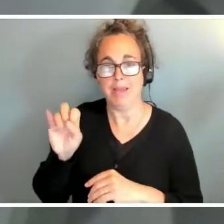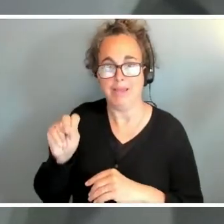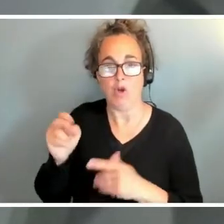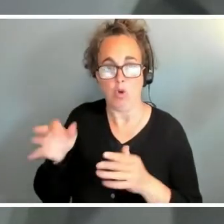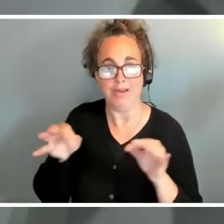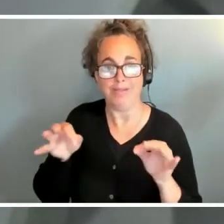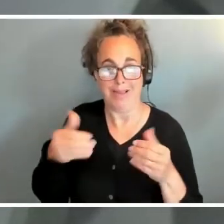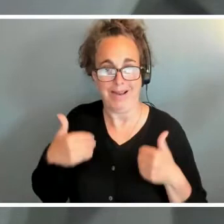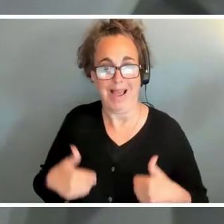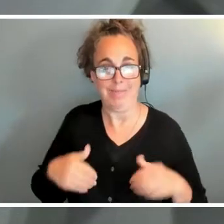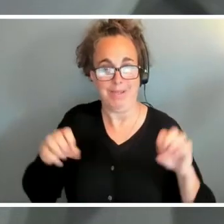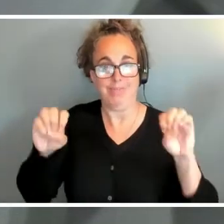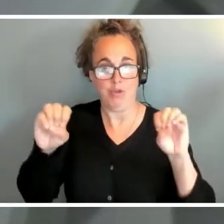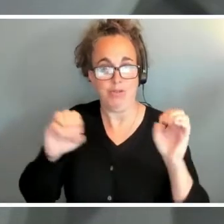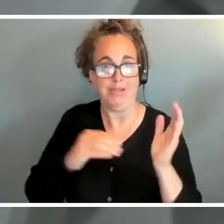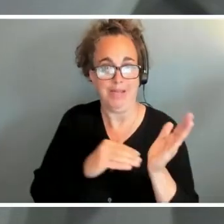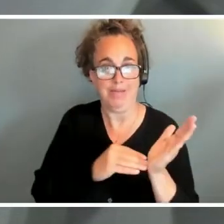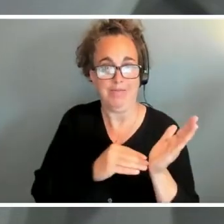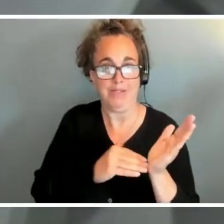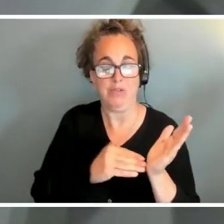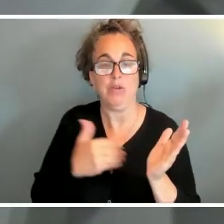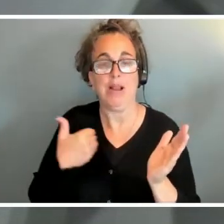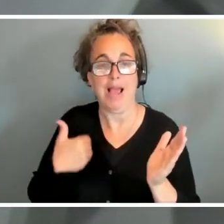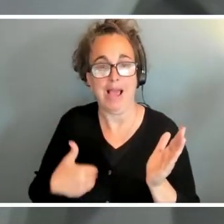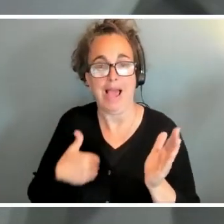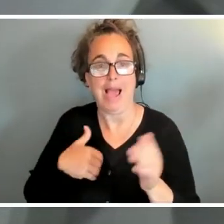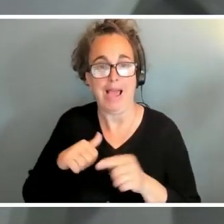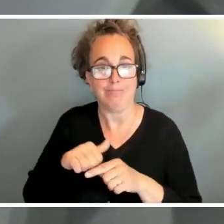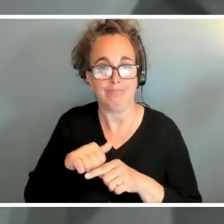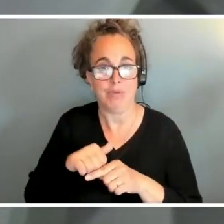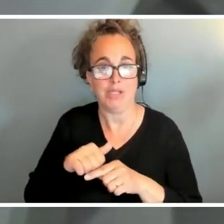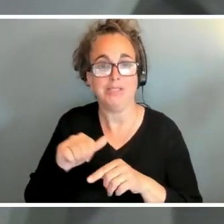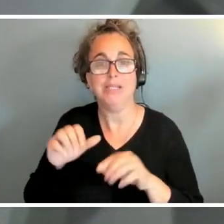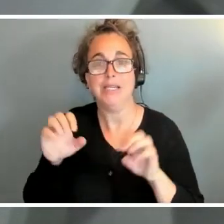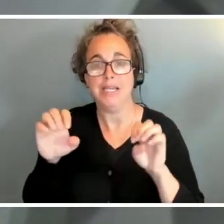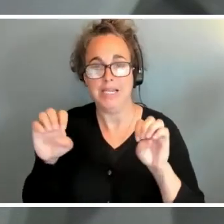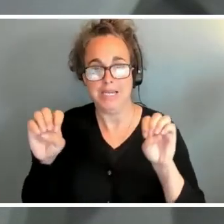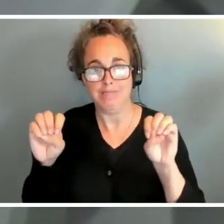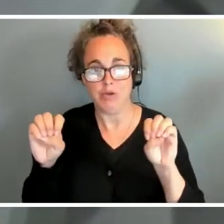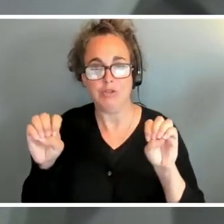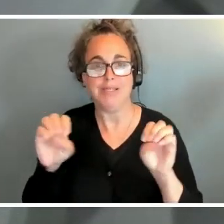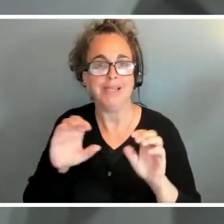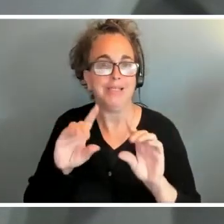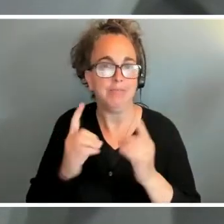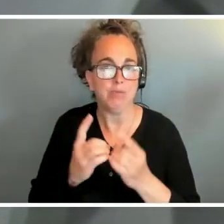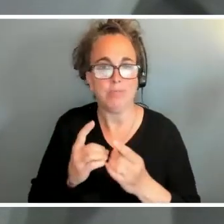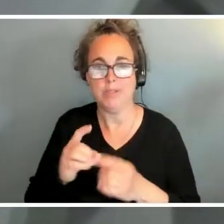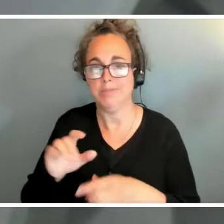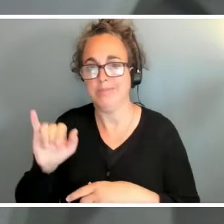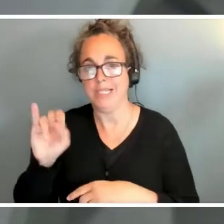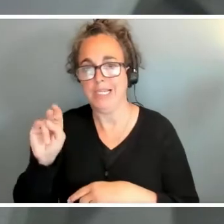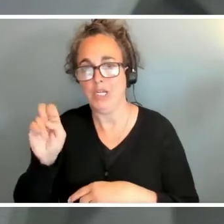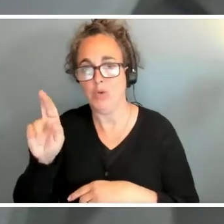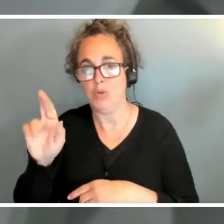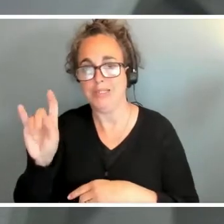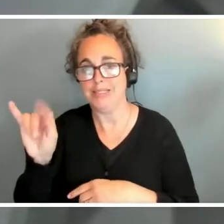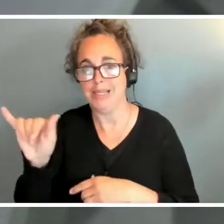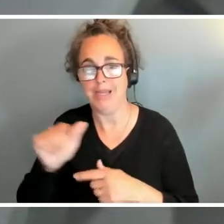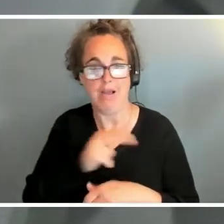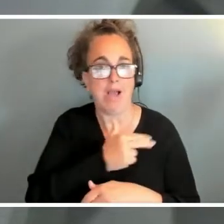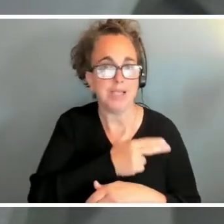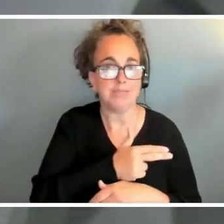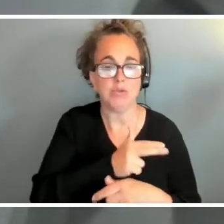physician. I practiced in emergency departments, in inner city hospitals, academic